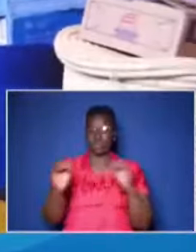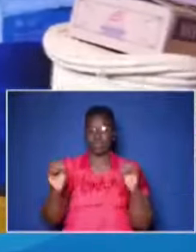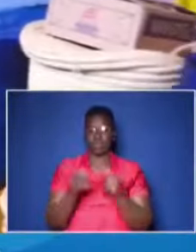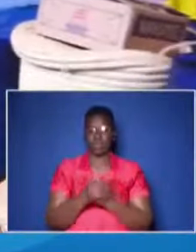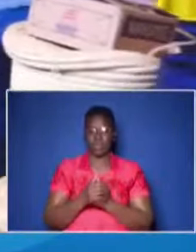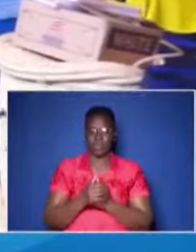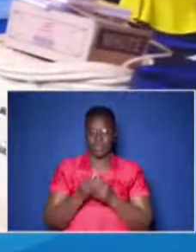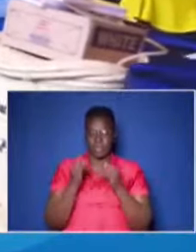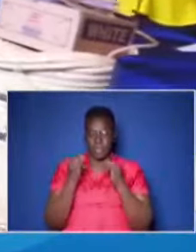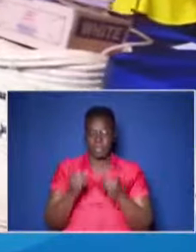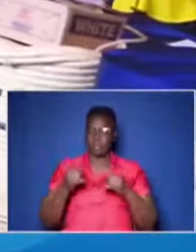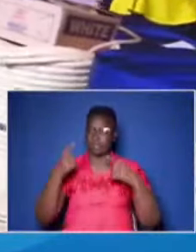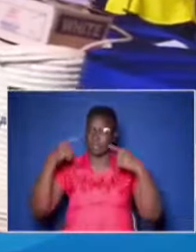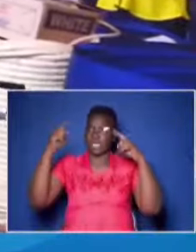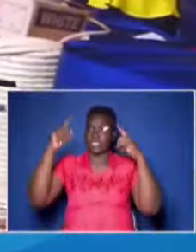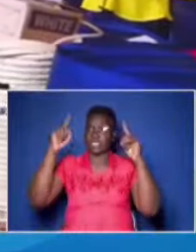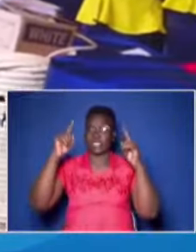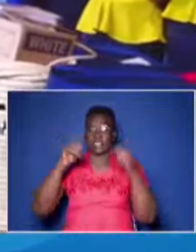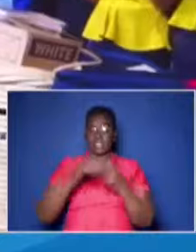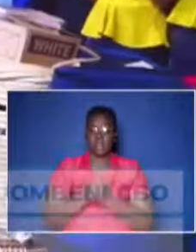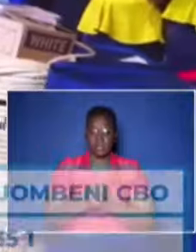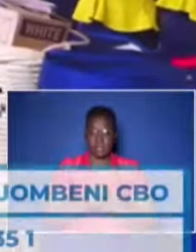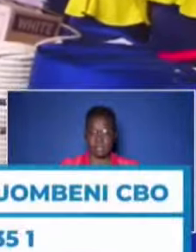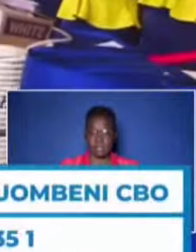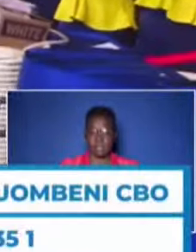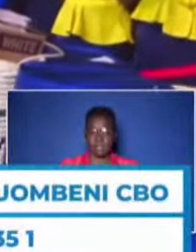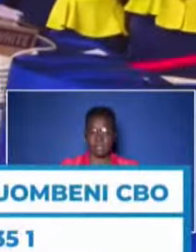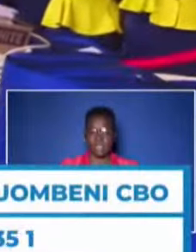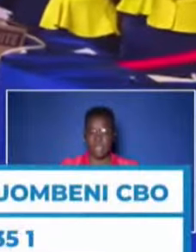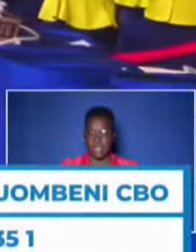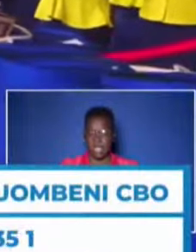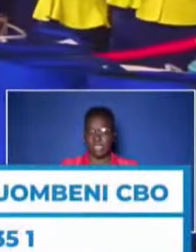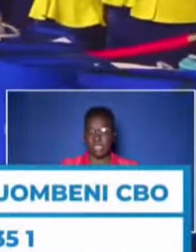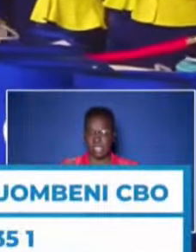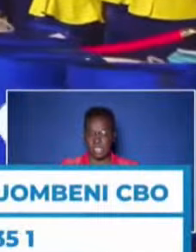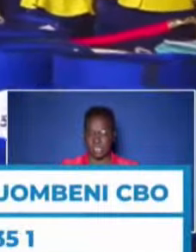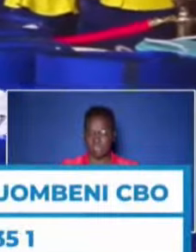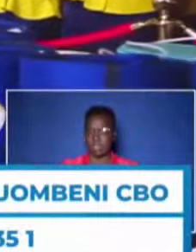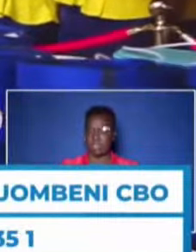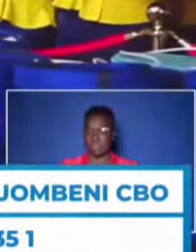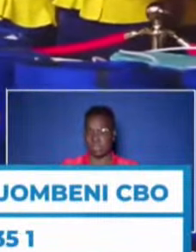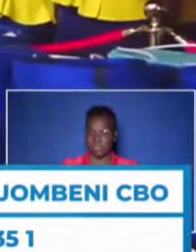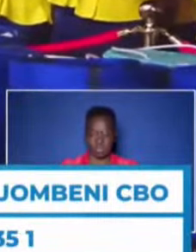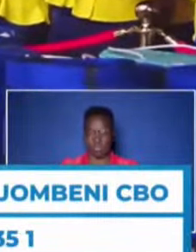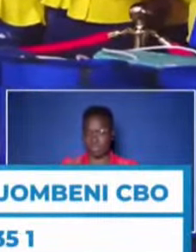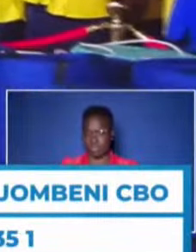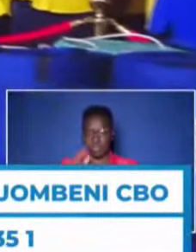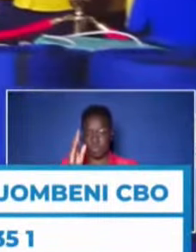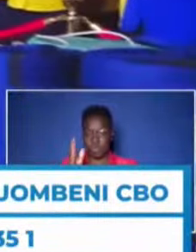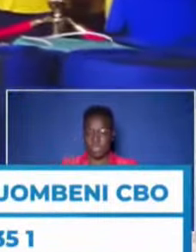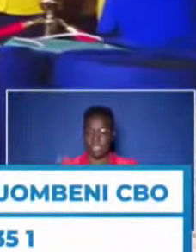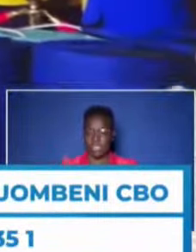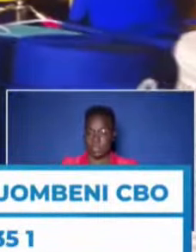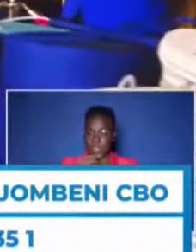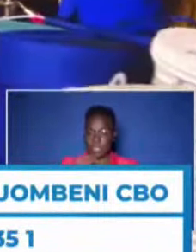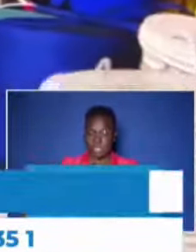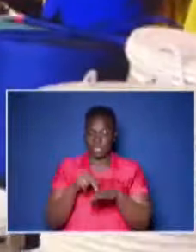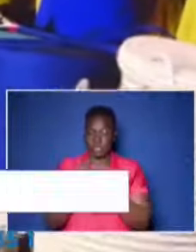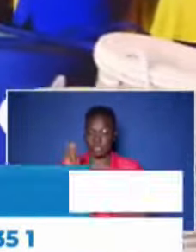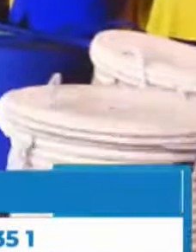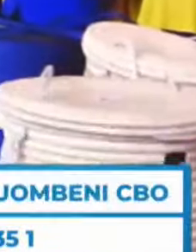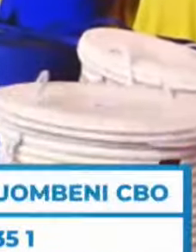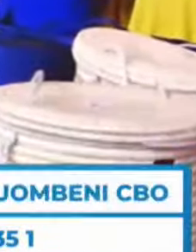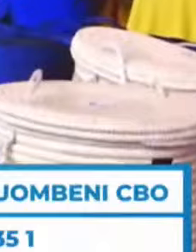new prosperity and new property will come their way and this nation in